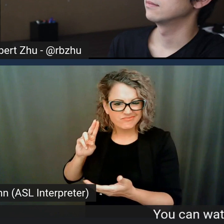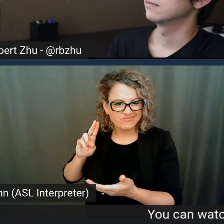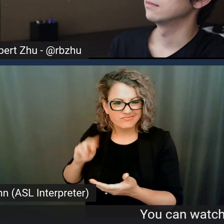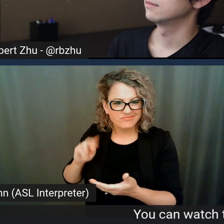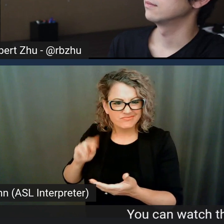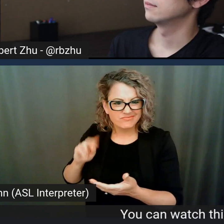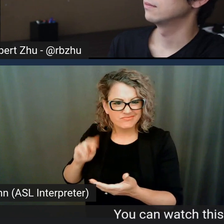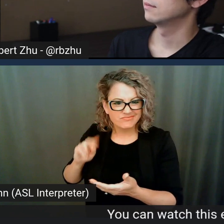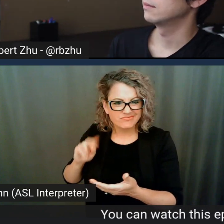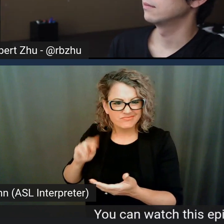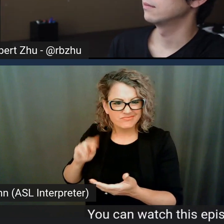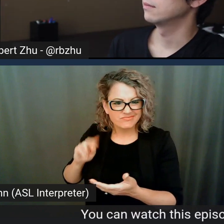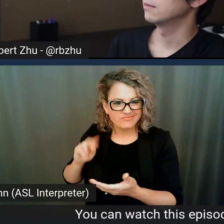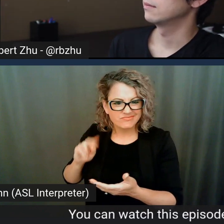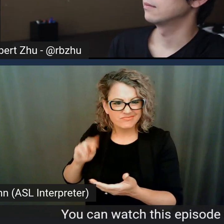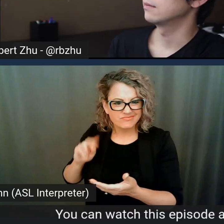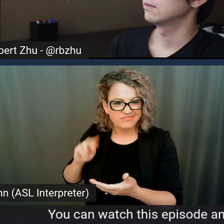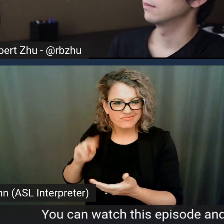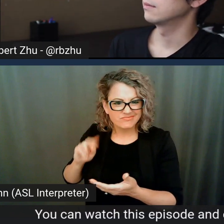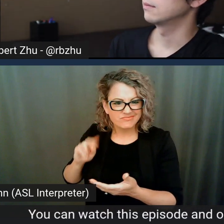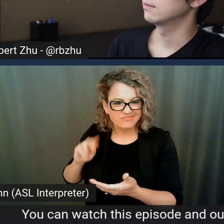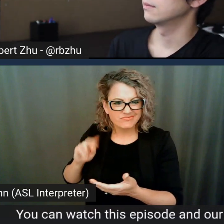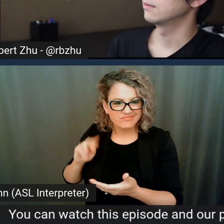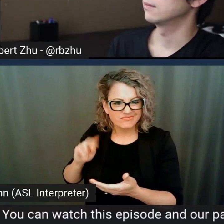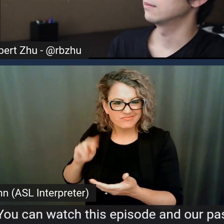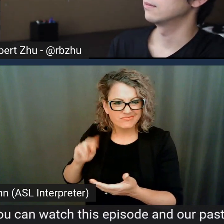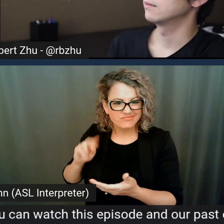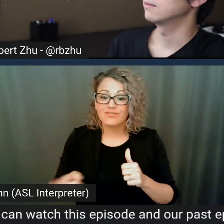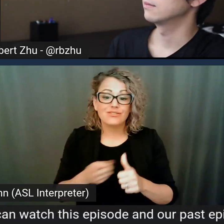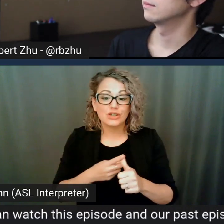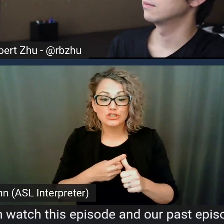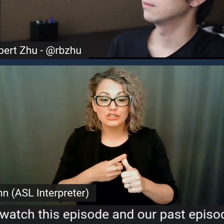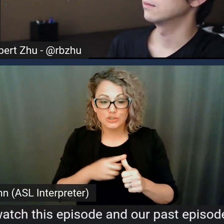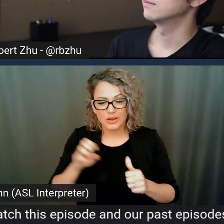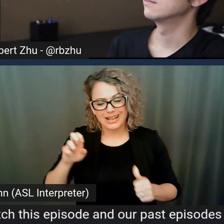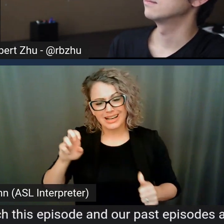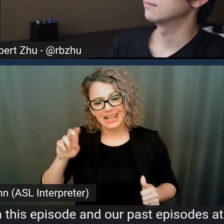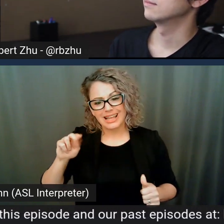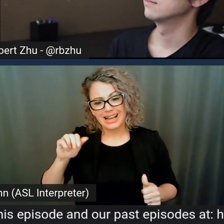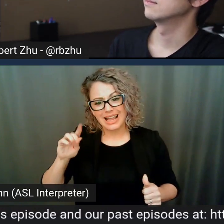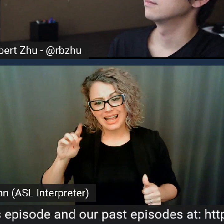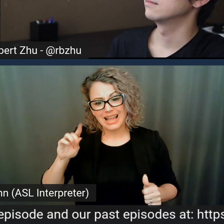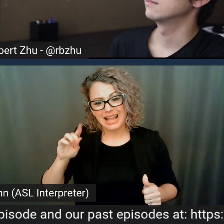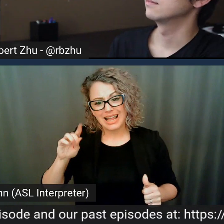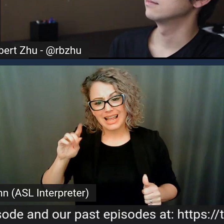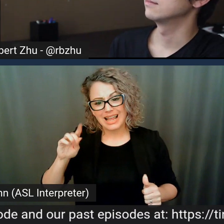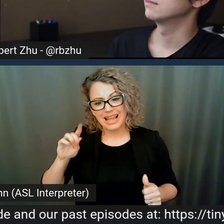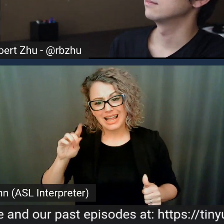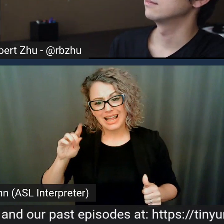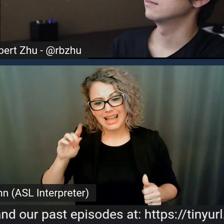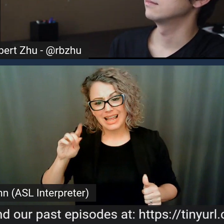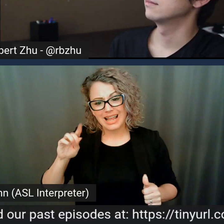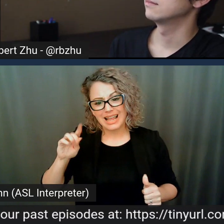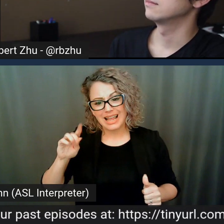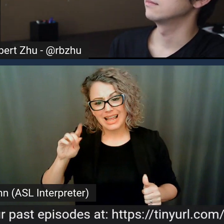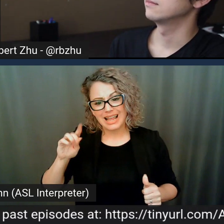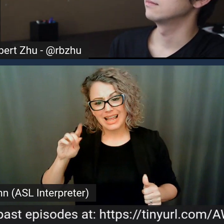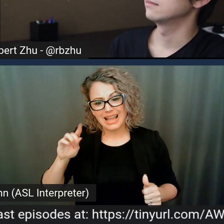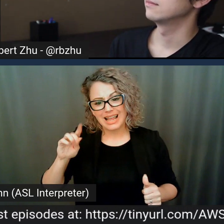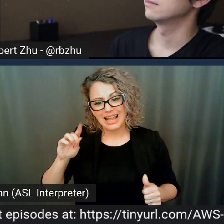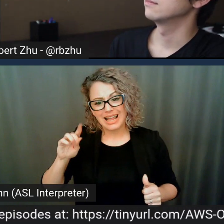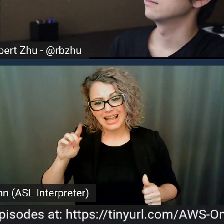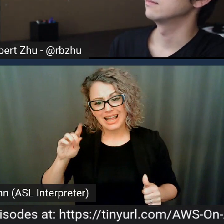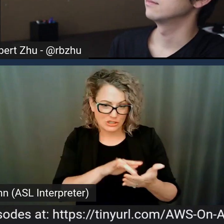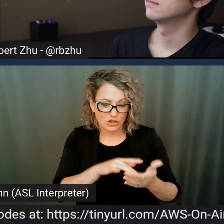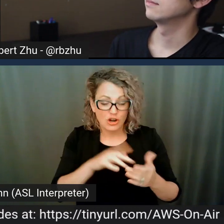it's sort of a two-step thing again. You want to first enable Voice ID in your contact center instance. After that, callers get enrolled